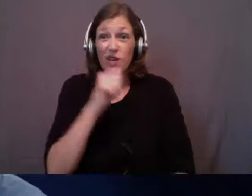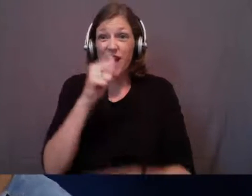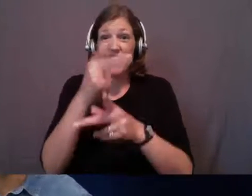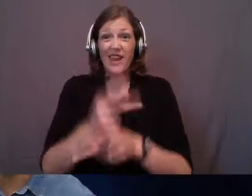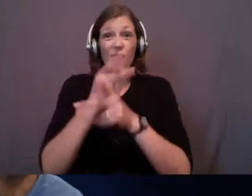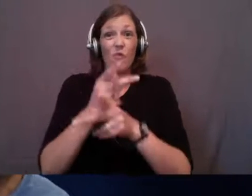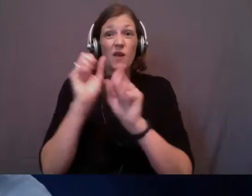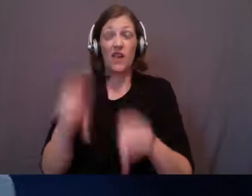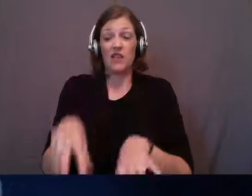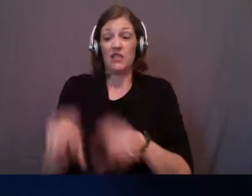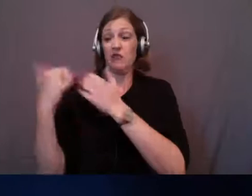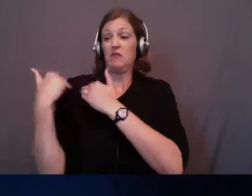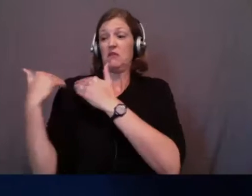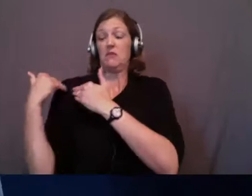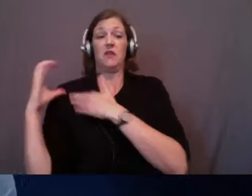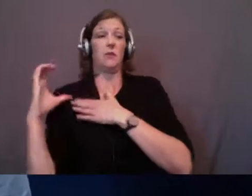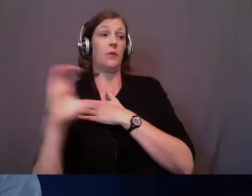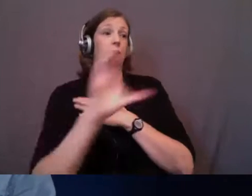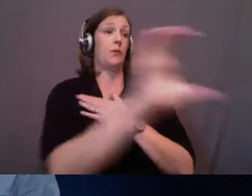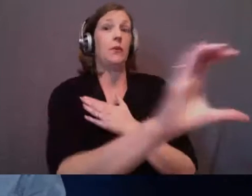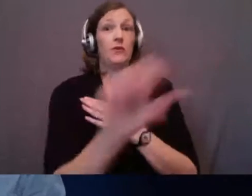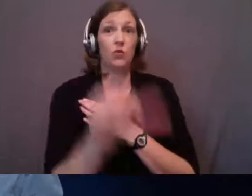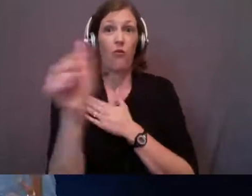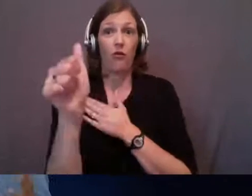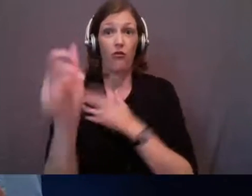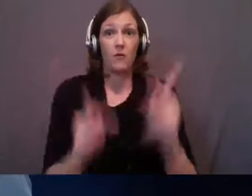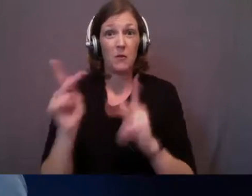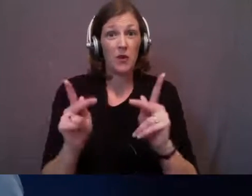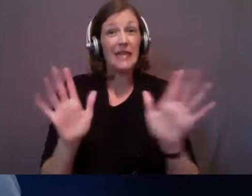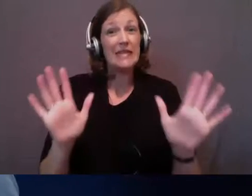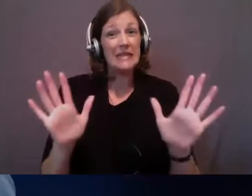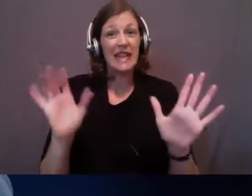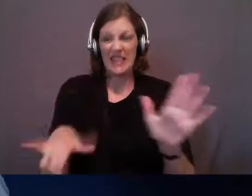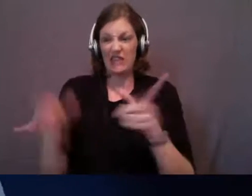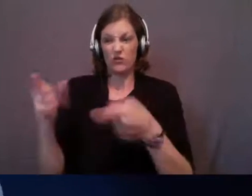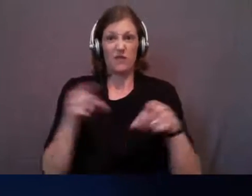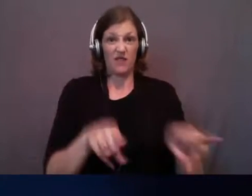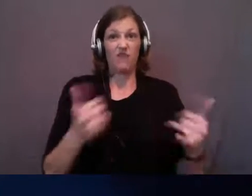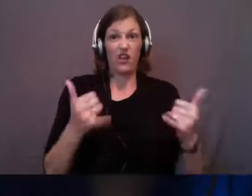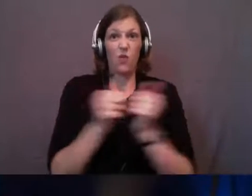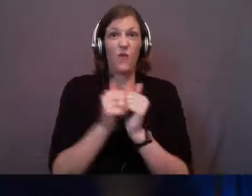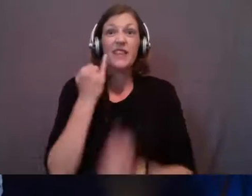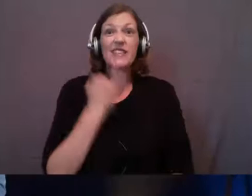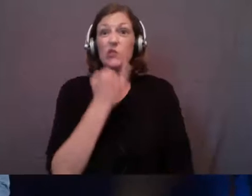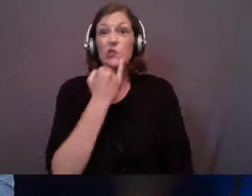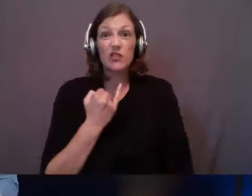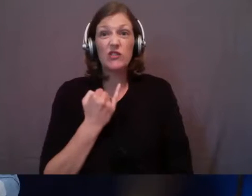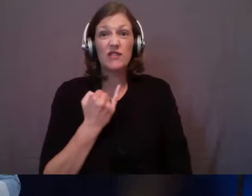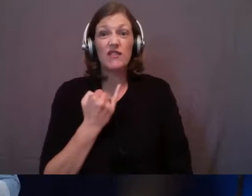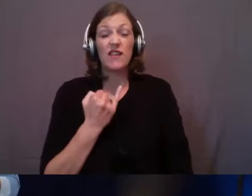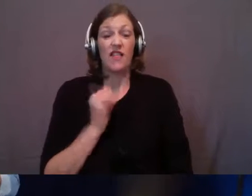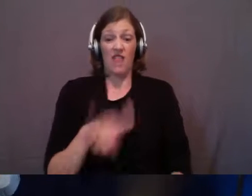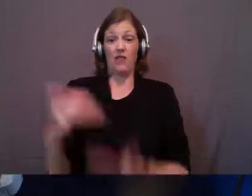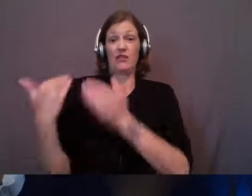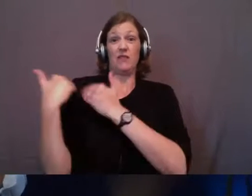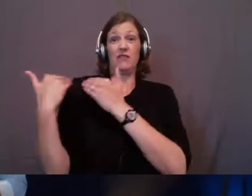that responsibility to others. And that's what's happening right now. Israel is passing off the